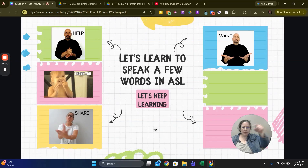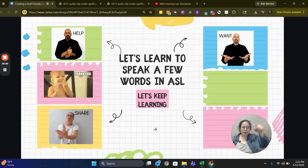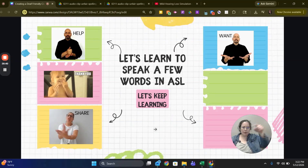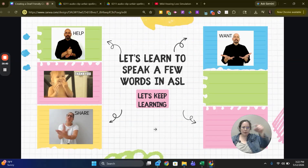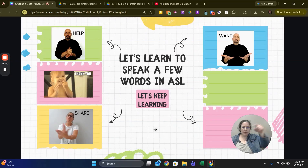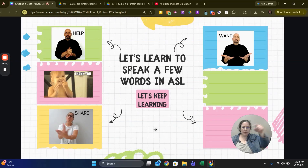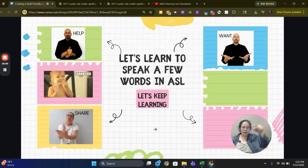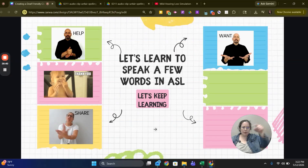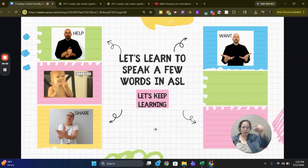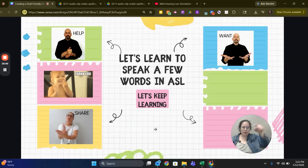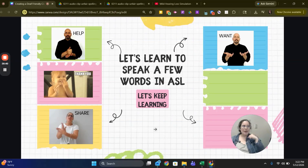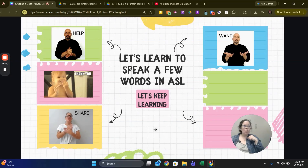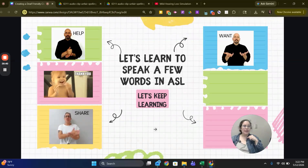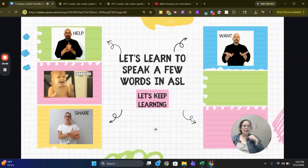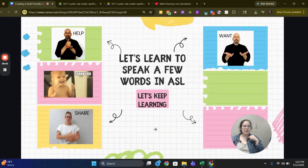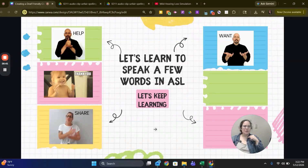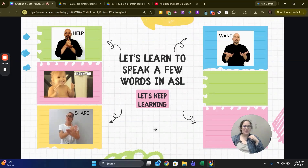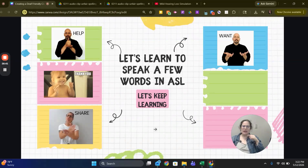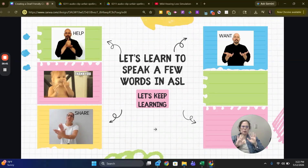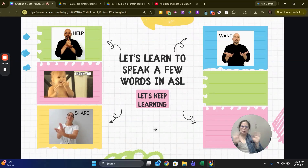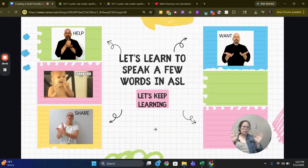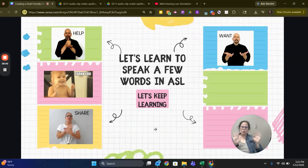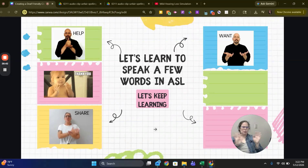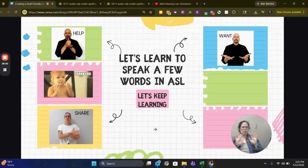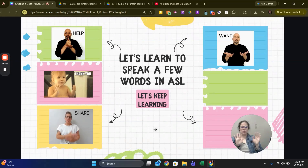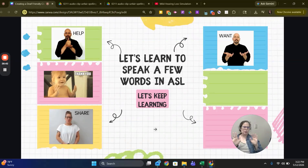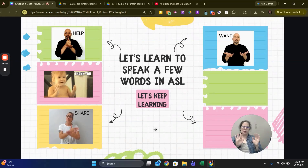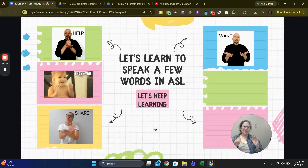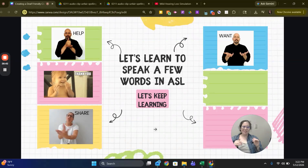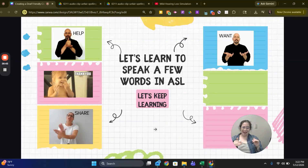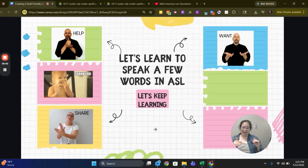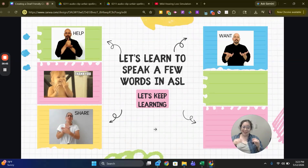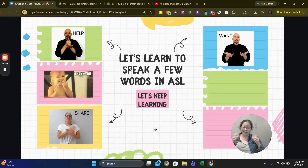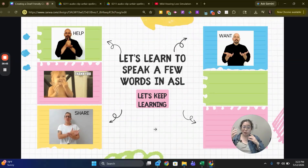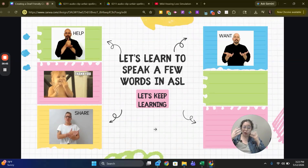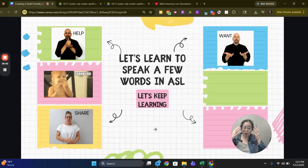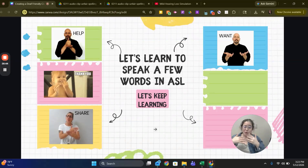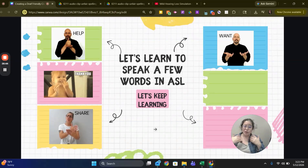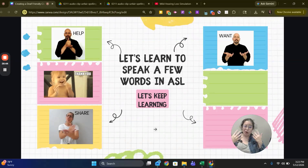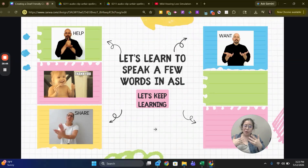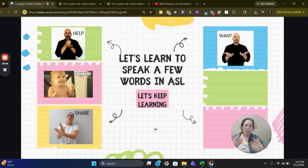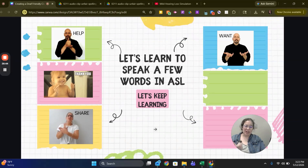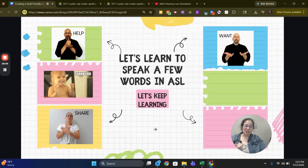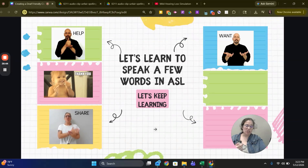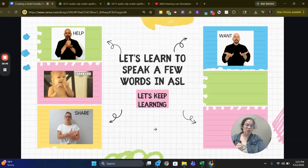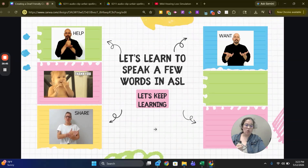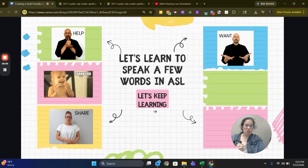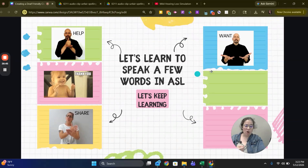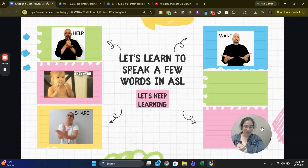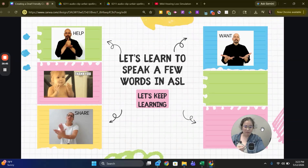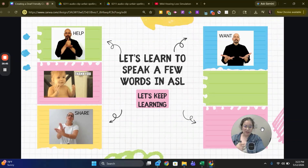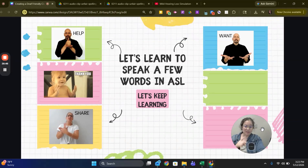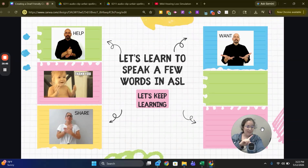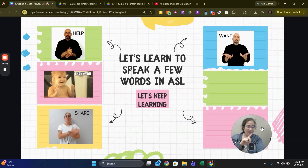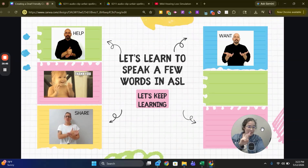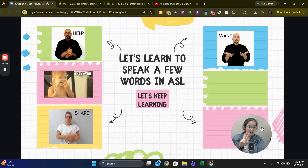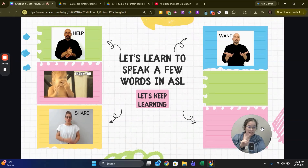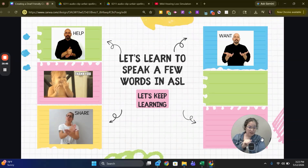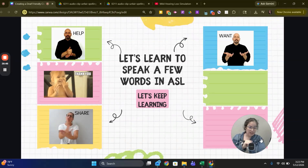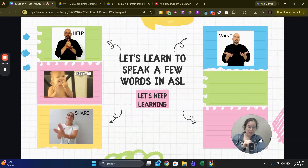so far. As does gesturing, pointing at something, being willing to be like,